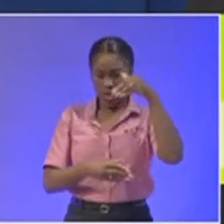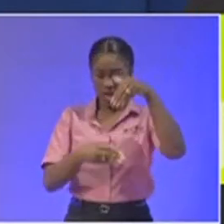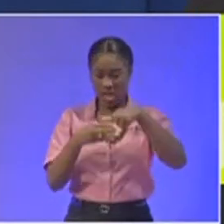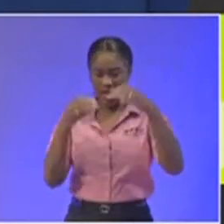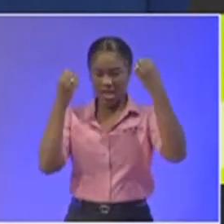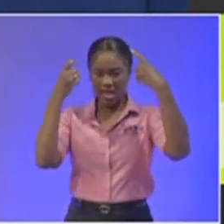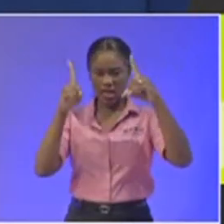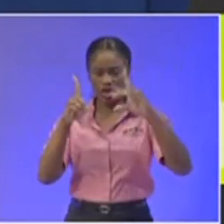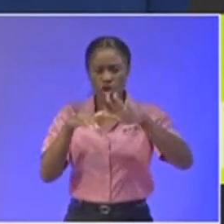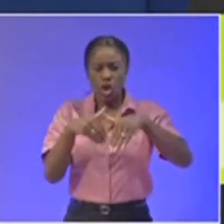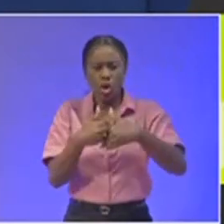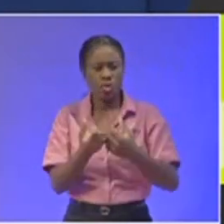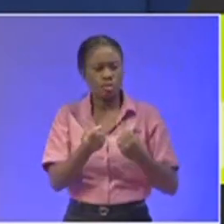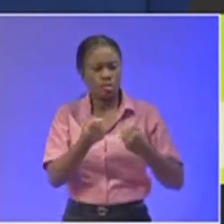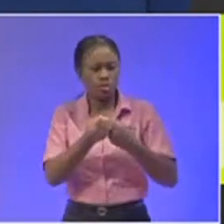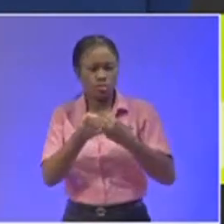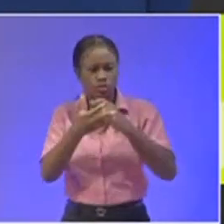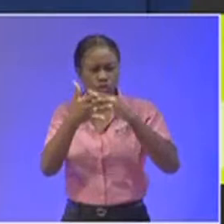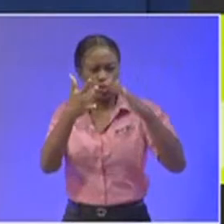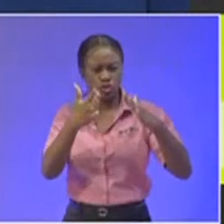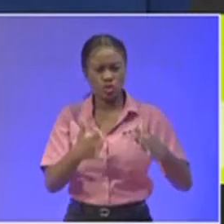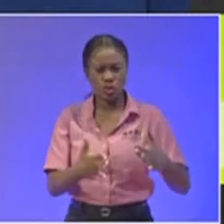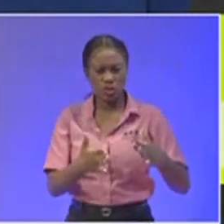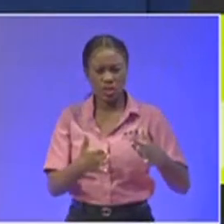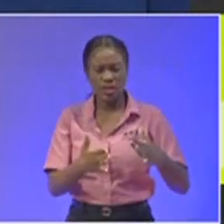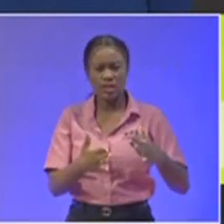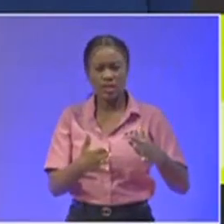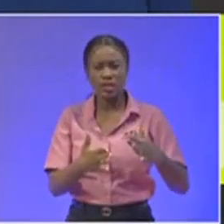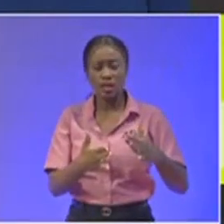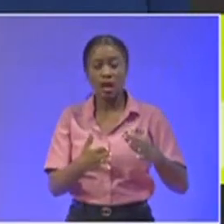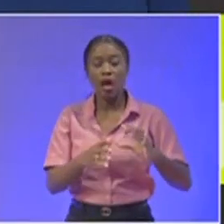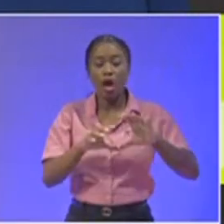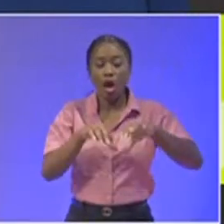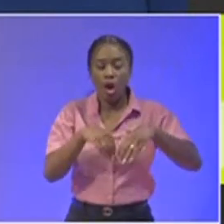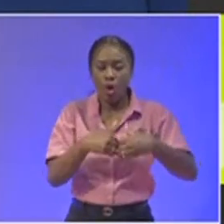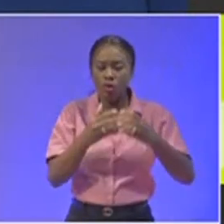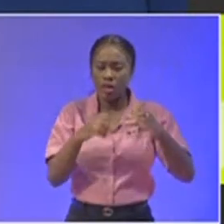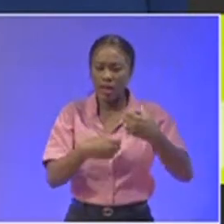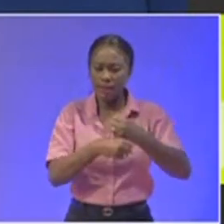seek to support our students and to make all levels of support available,